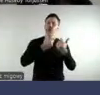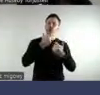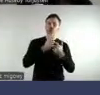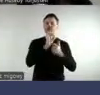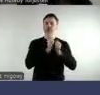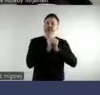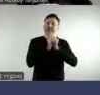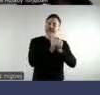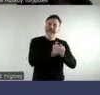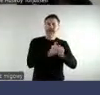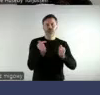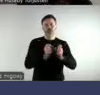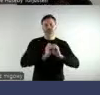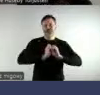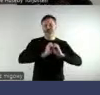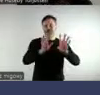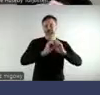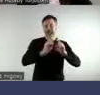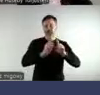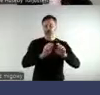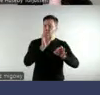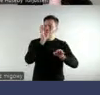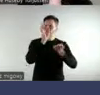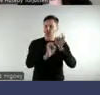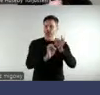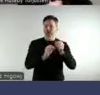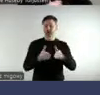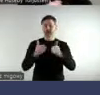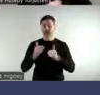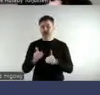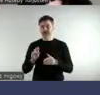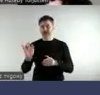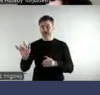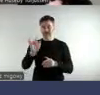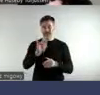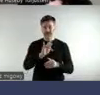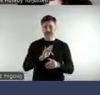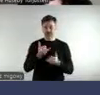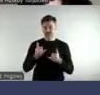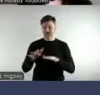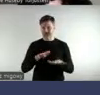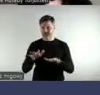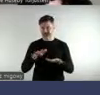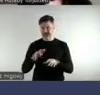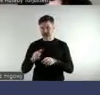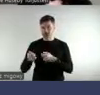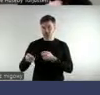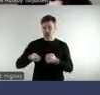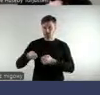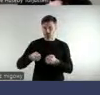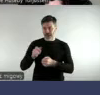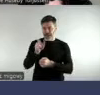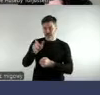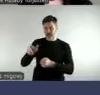the regional role of coordinating and doing the information exchange on the